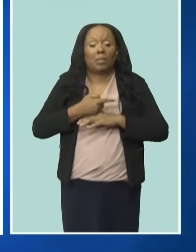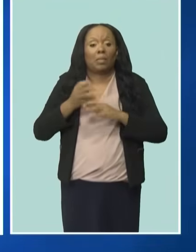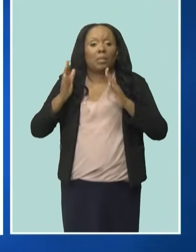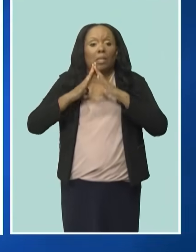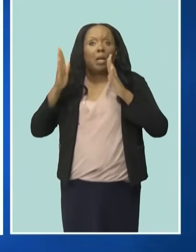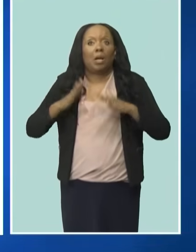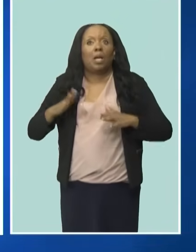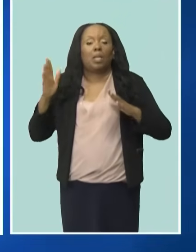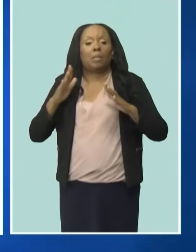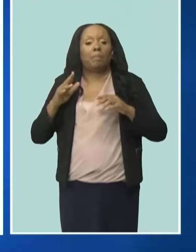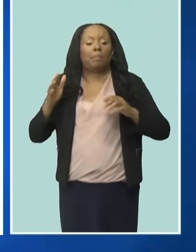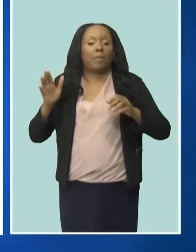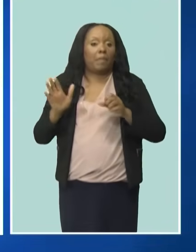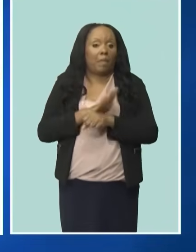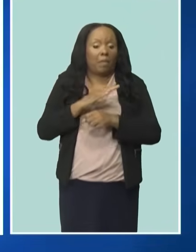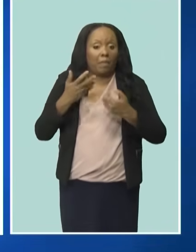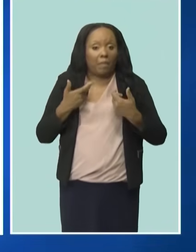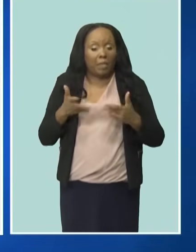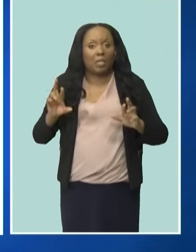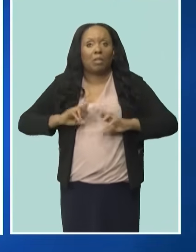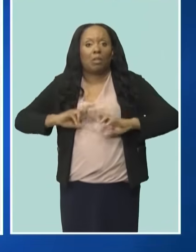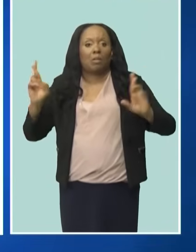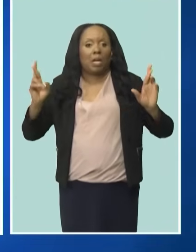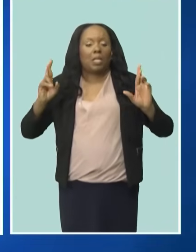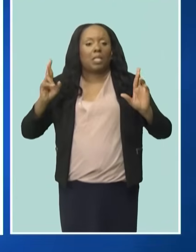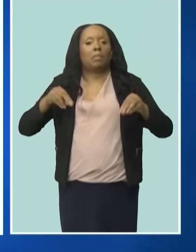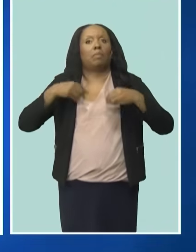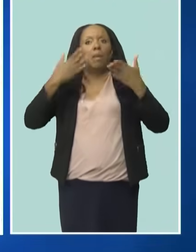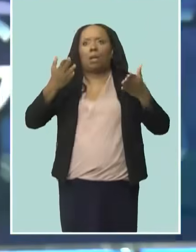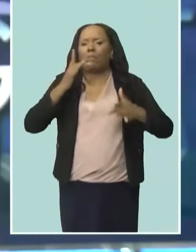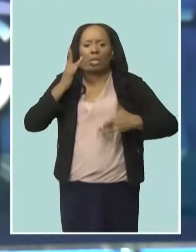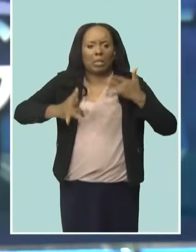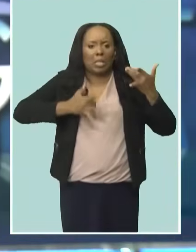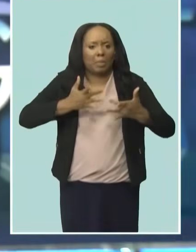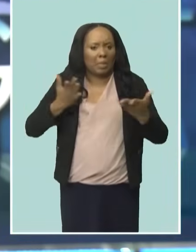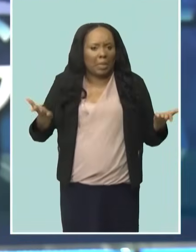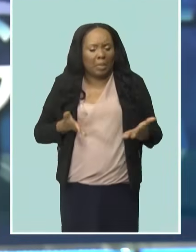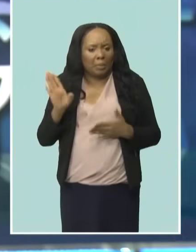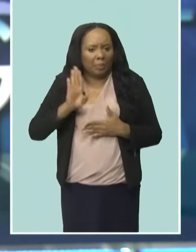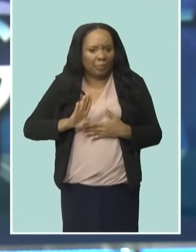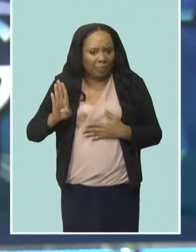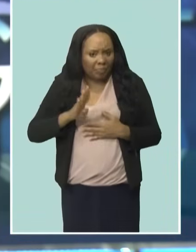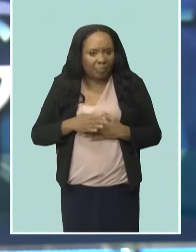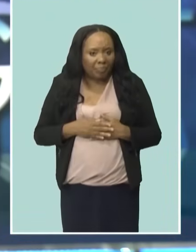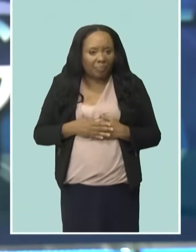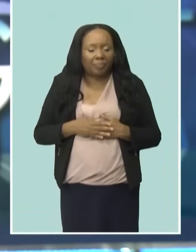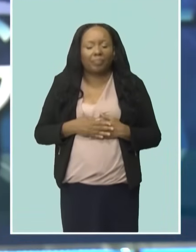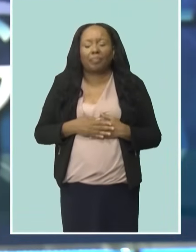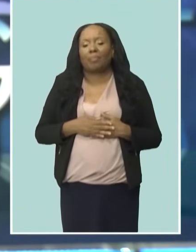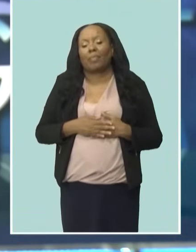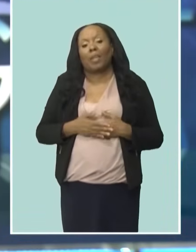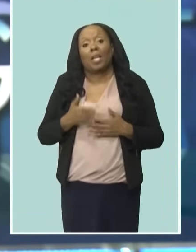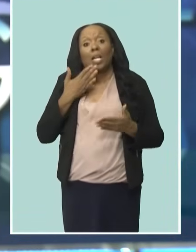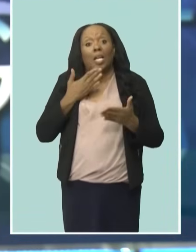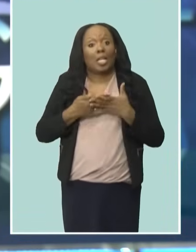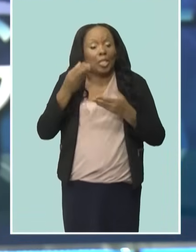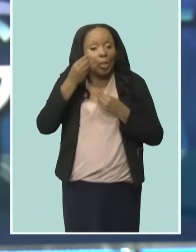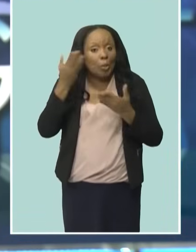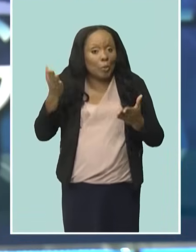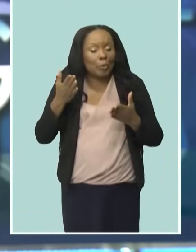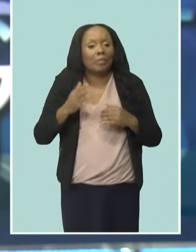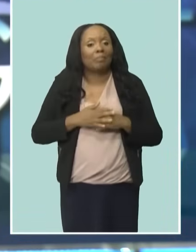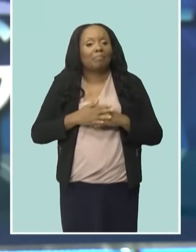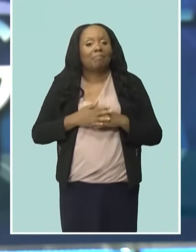hand over to Hope. And yeah, we're very excited to be in Barbados. Well, some good news just before Christmas. Government has